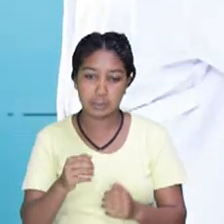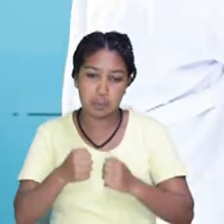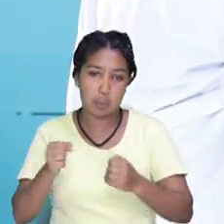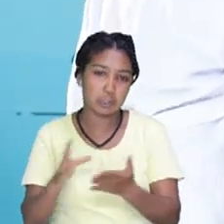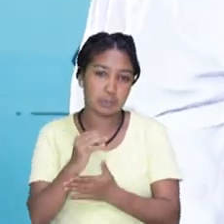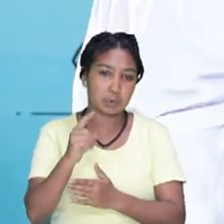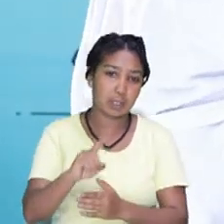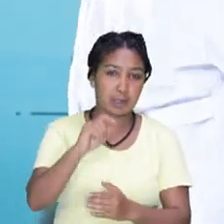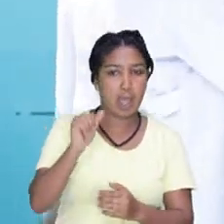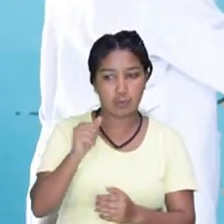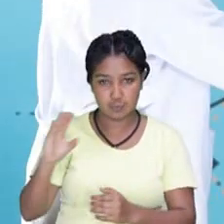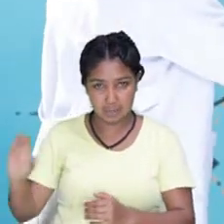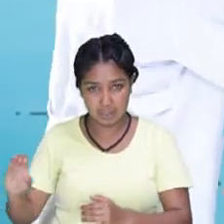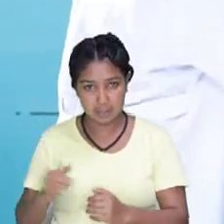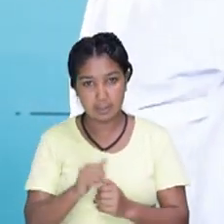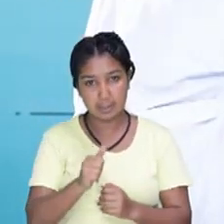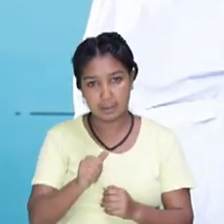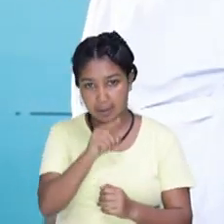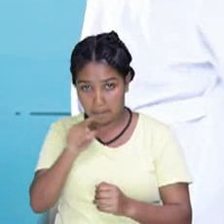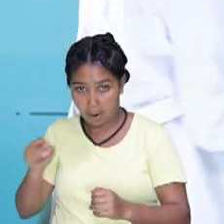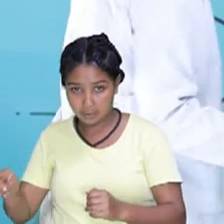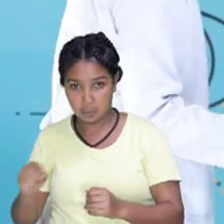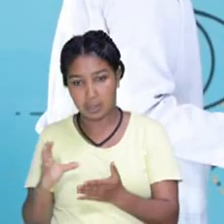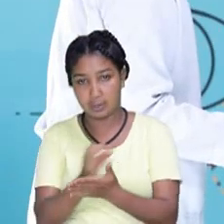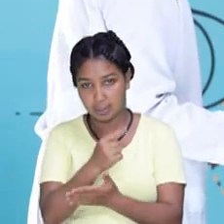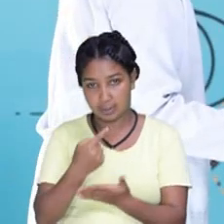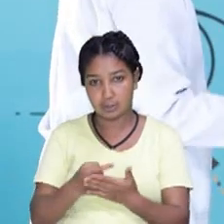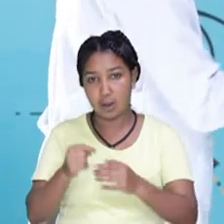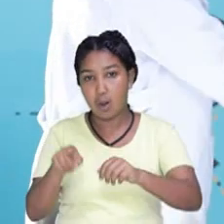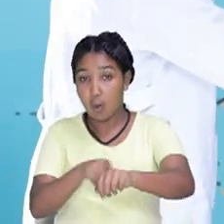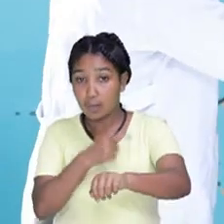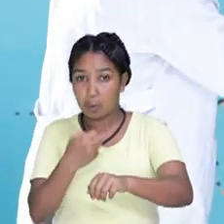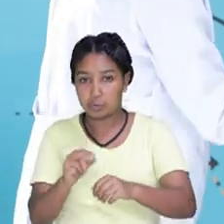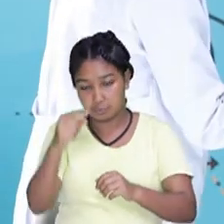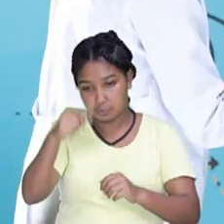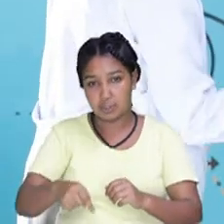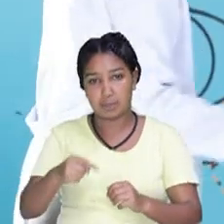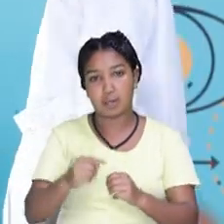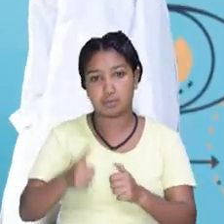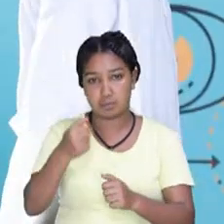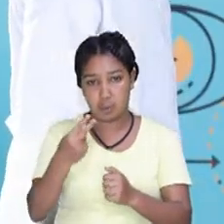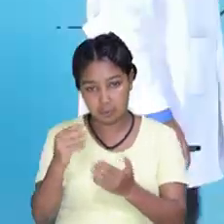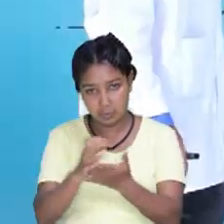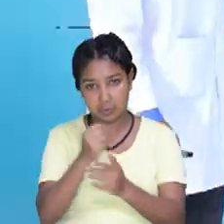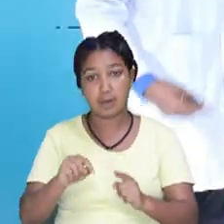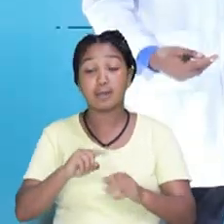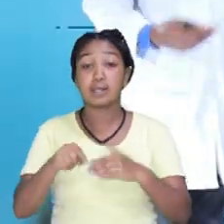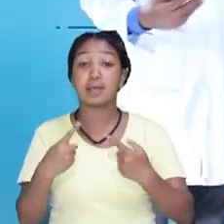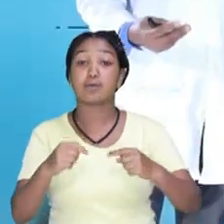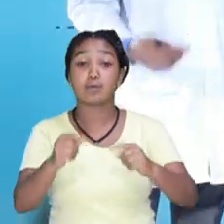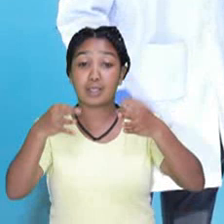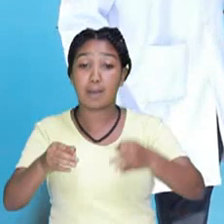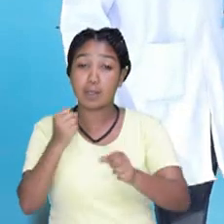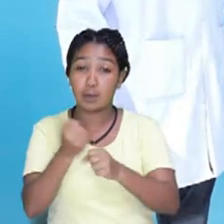possible to take from A to C. There is a path. You can take this longer path or this path. Then let's try